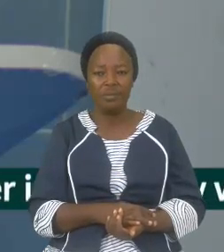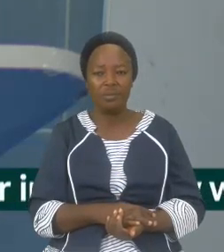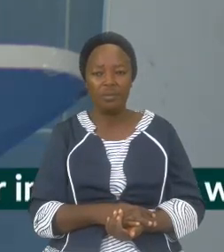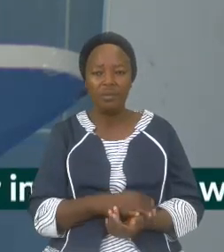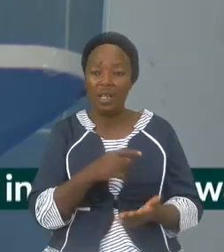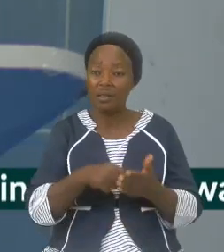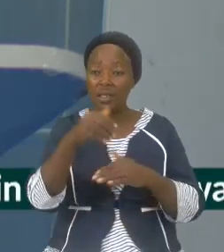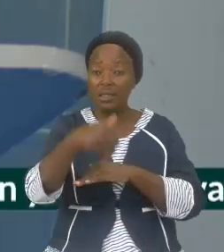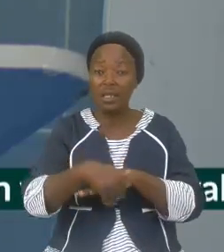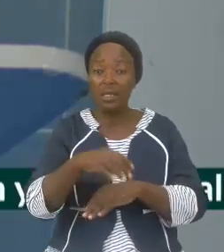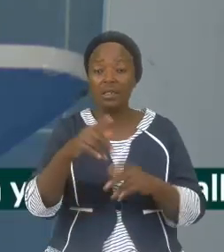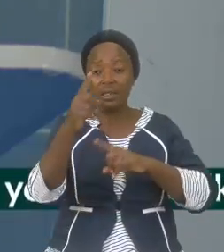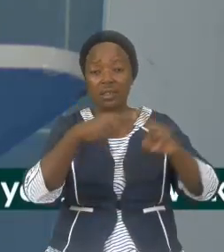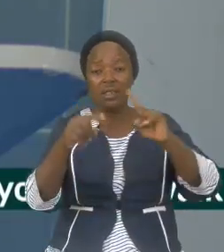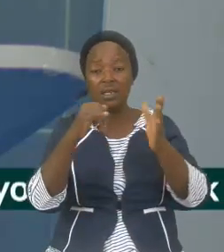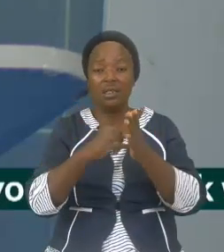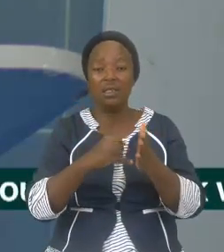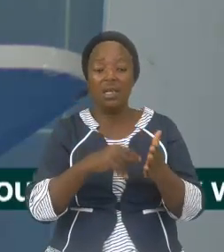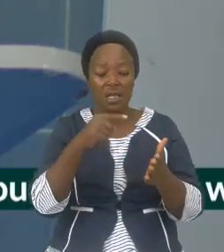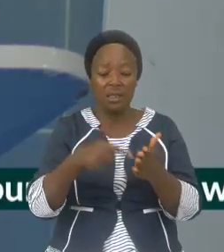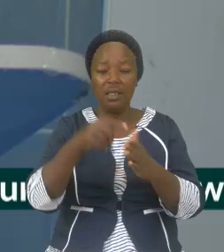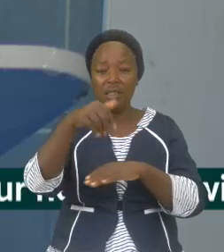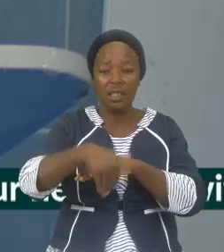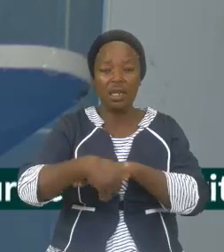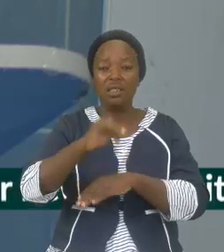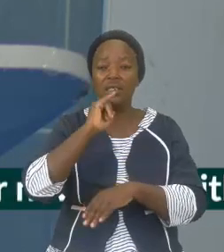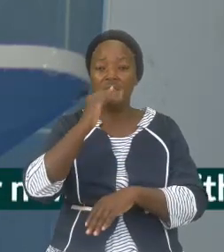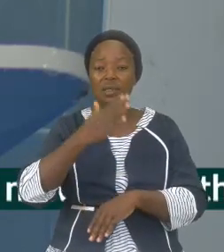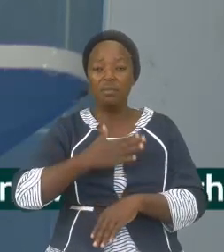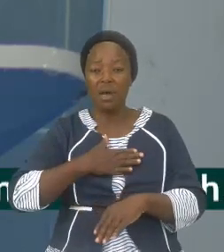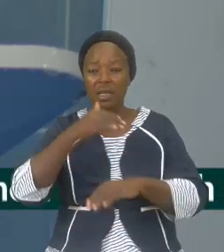Tonight is my night. Somebody say, tonight is my night.